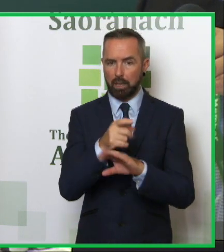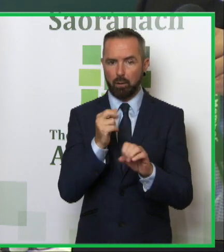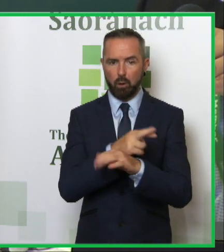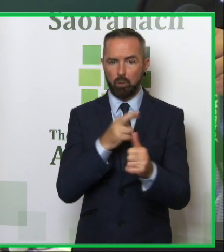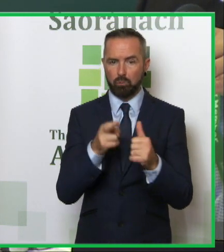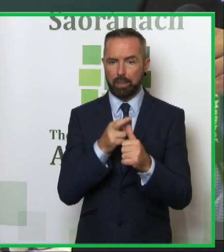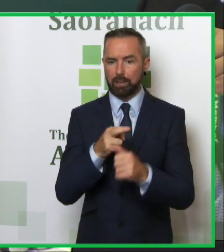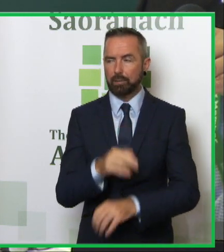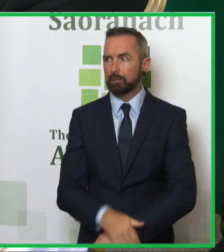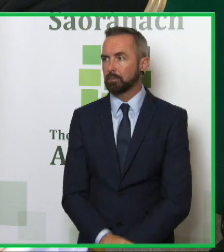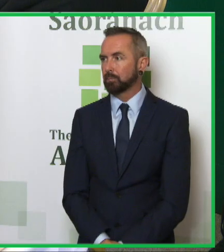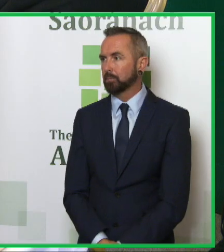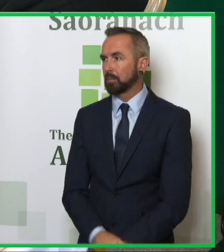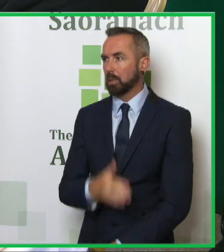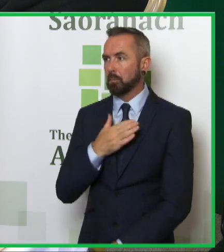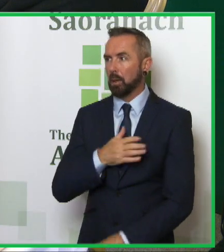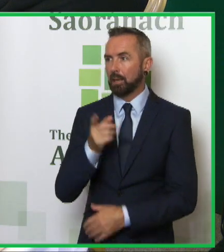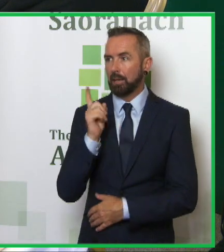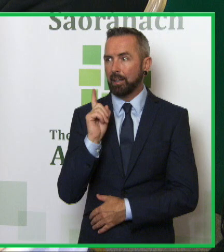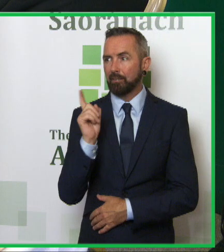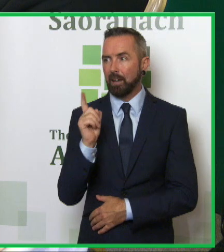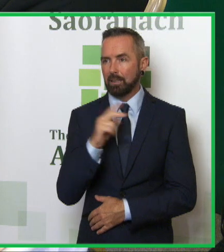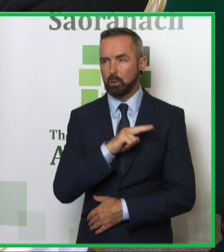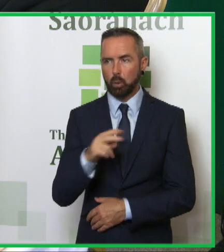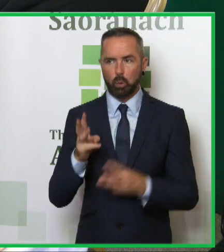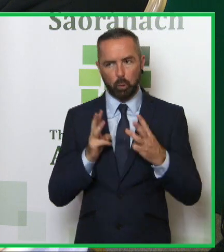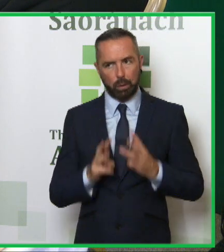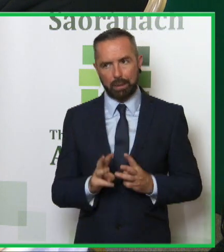and my advice would be not to weaken the one about a cabinet committee.